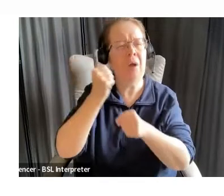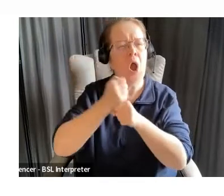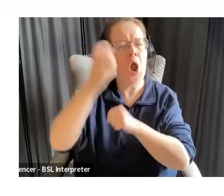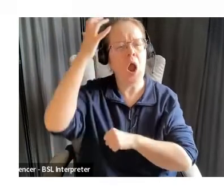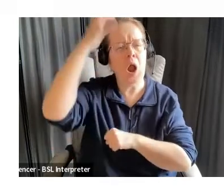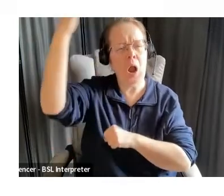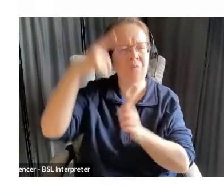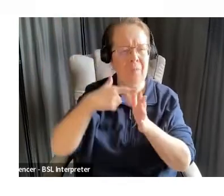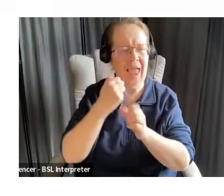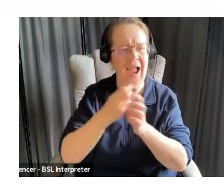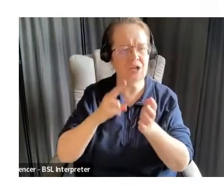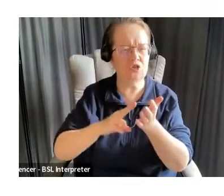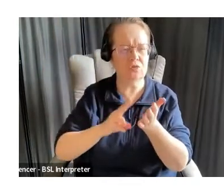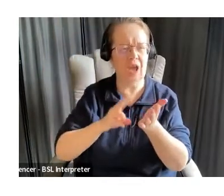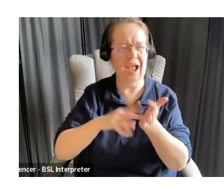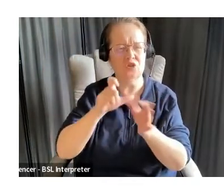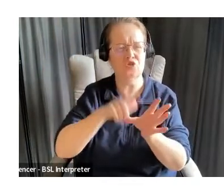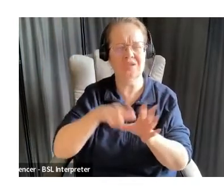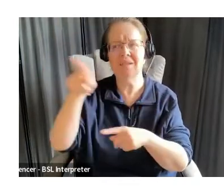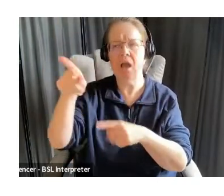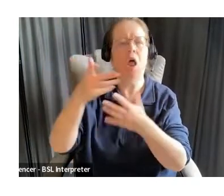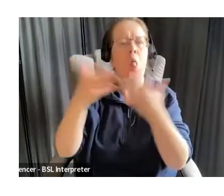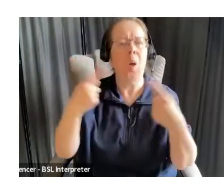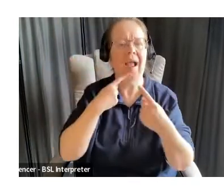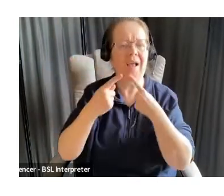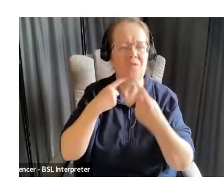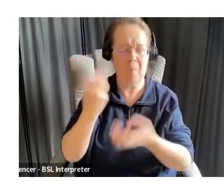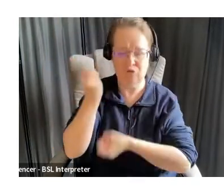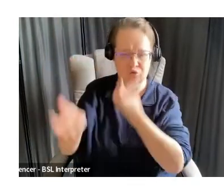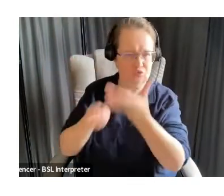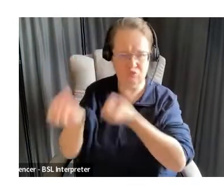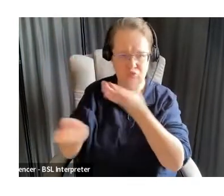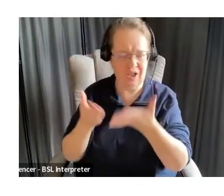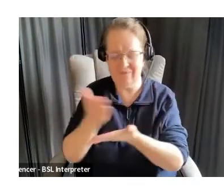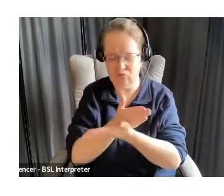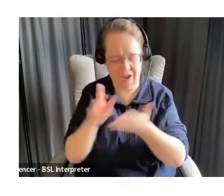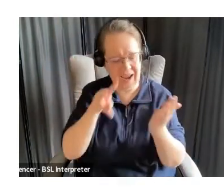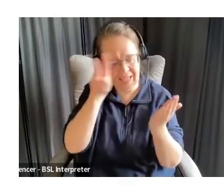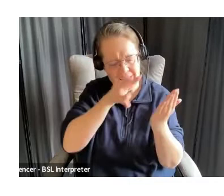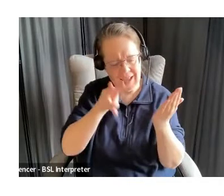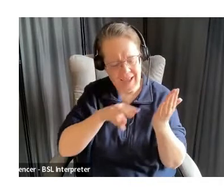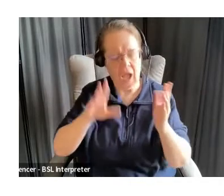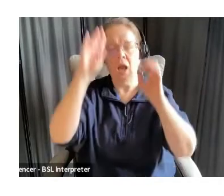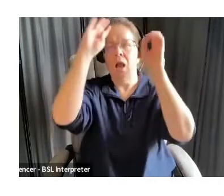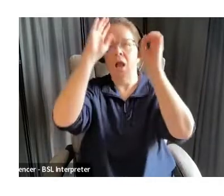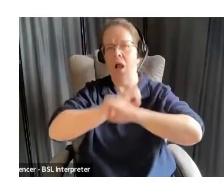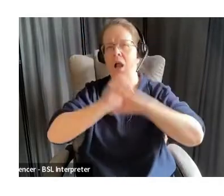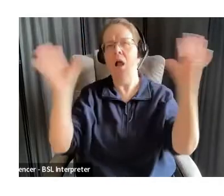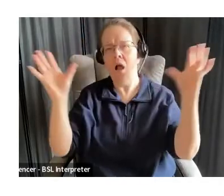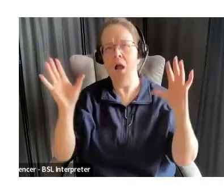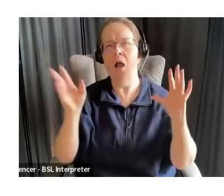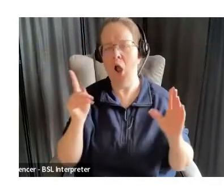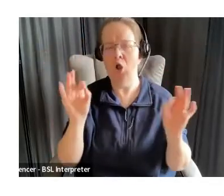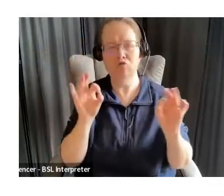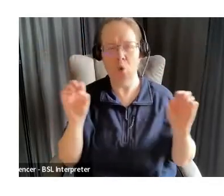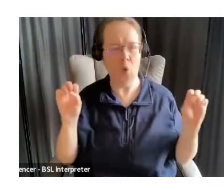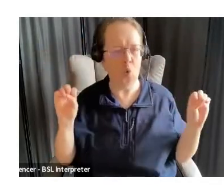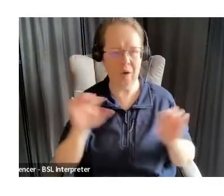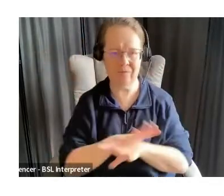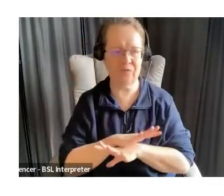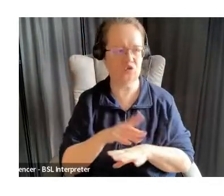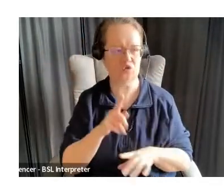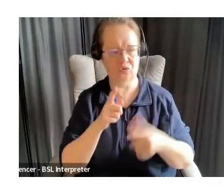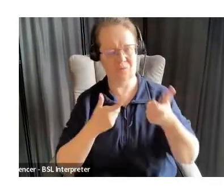excellent at doing this. They give a lot of information, so it's very clear, and so that there's no confusion for